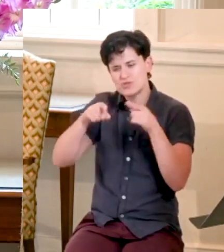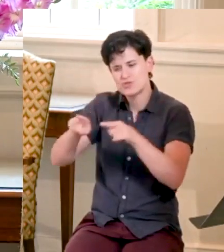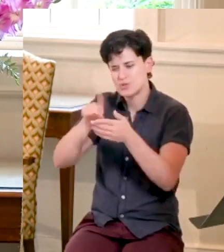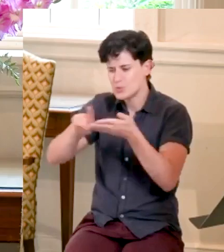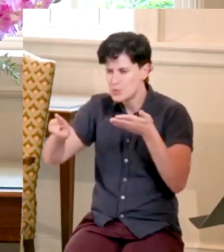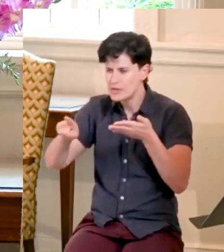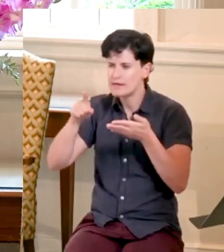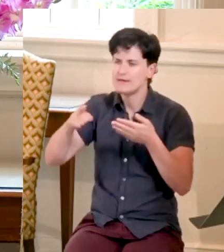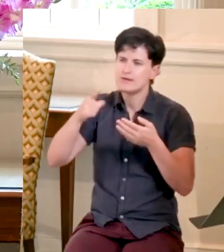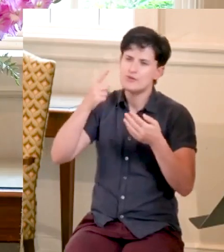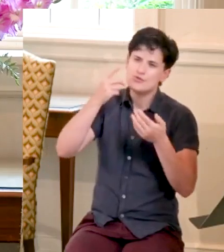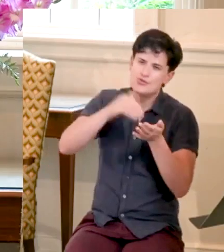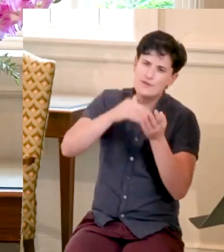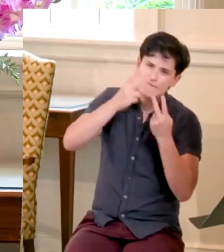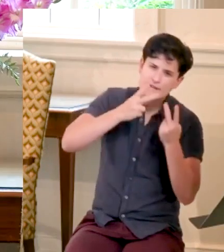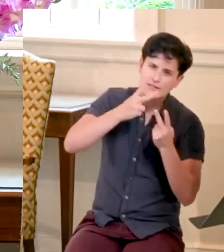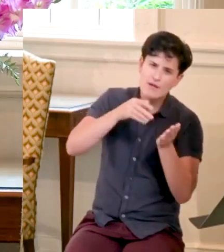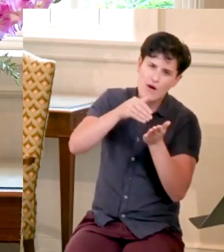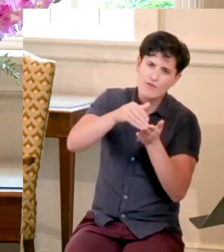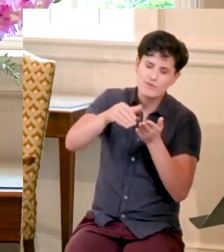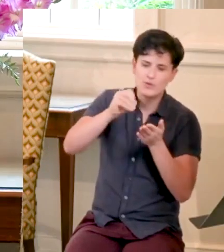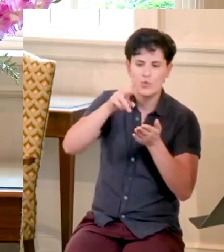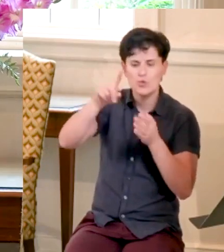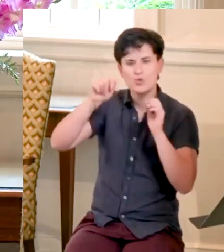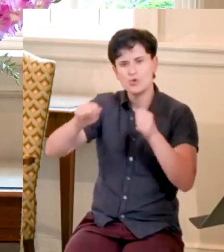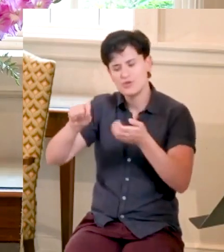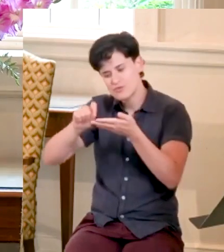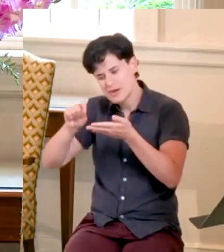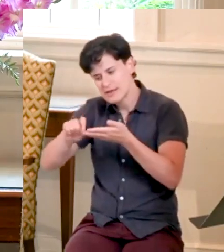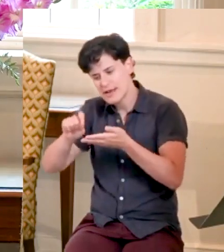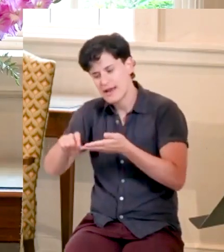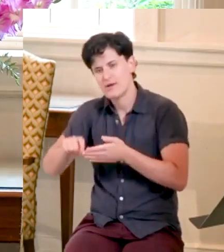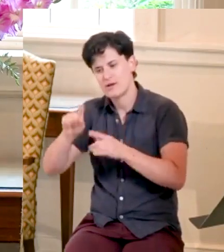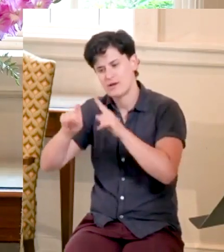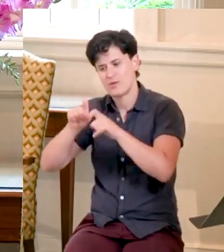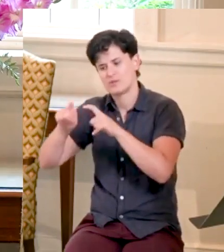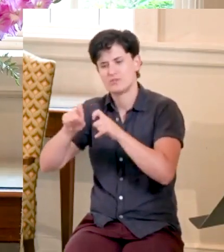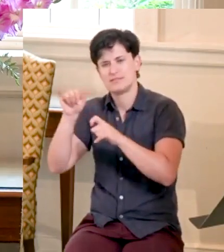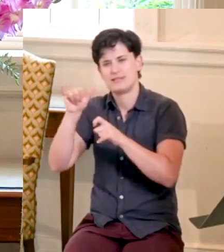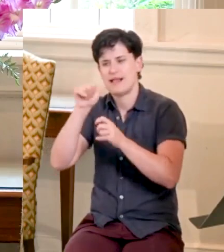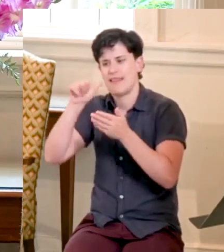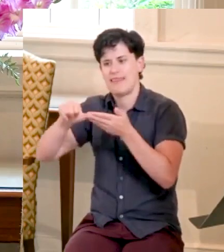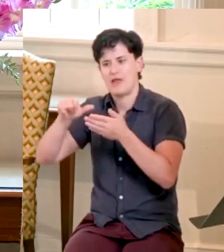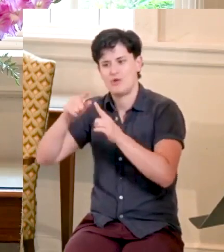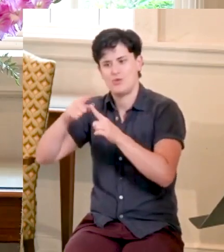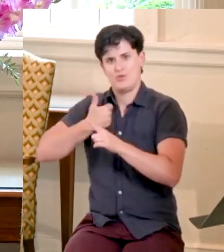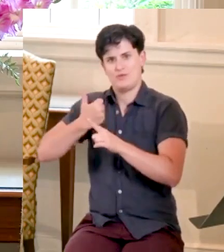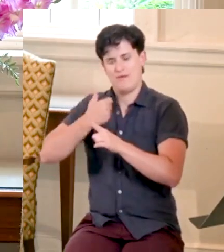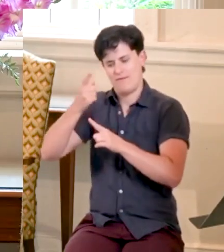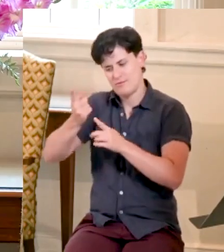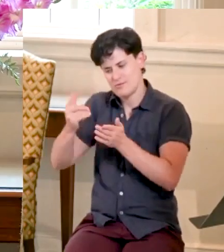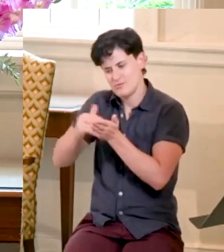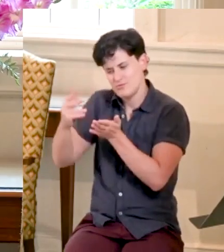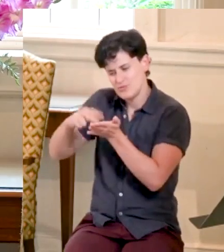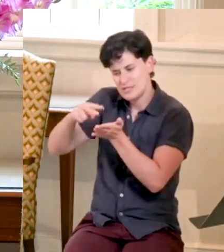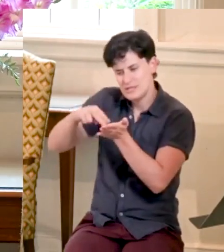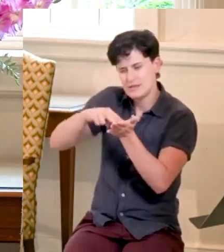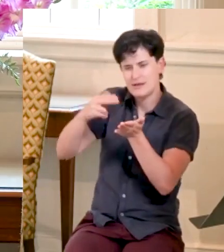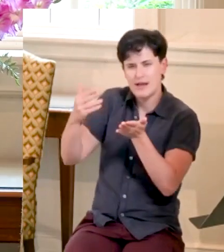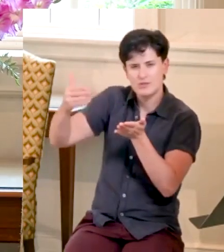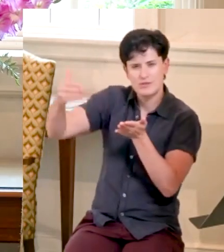the reflections down as letters to yourself and read them occasionally. The most powerful